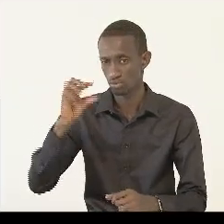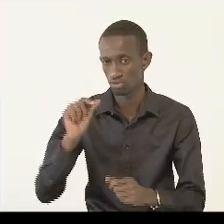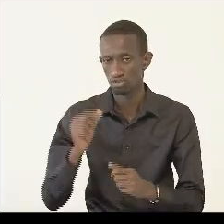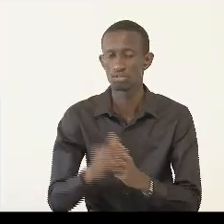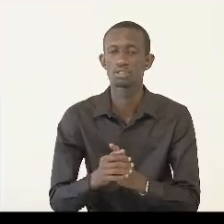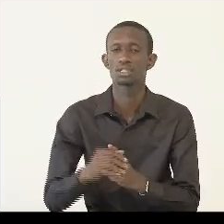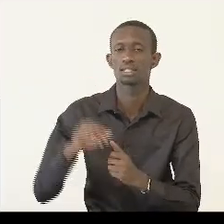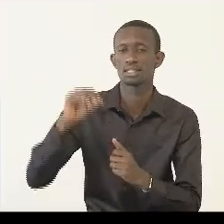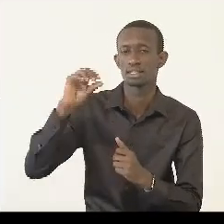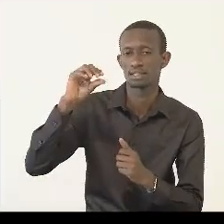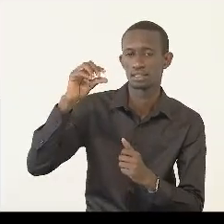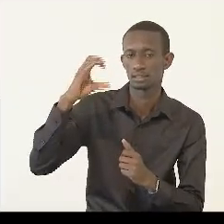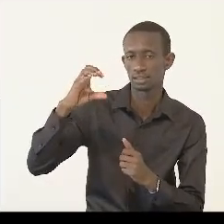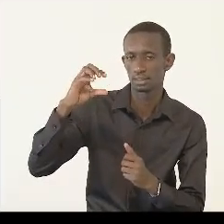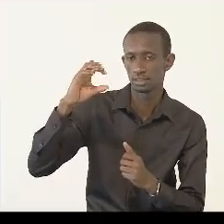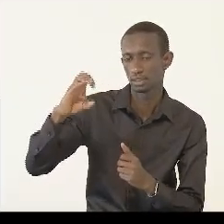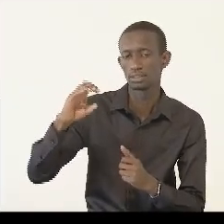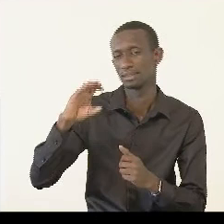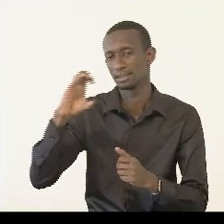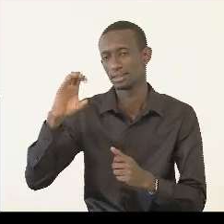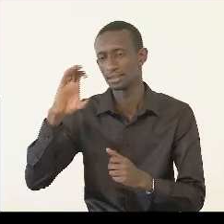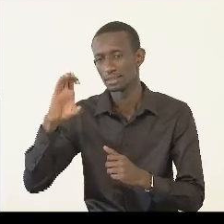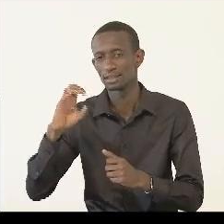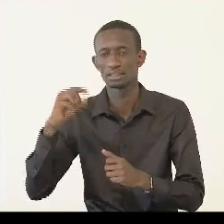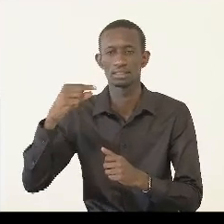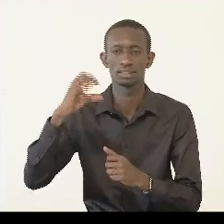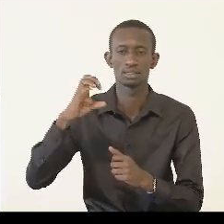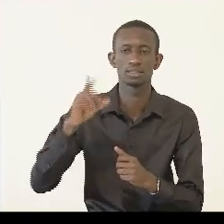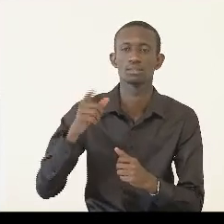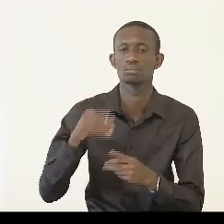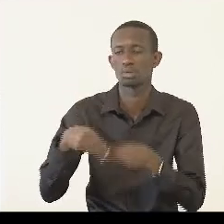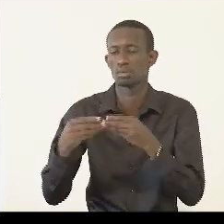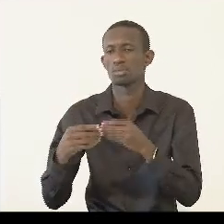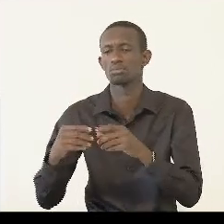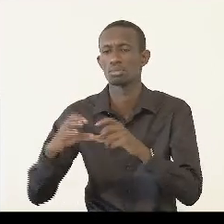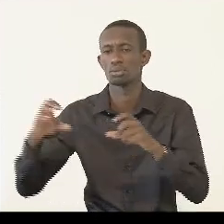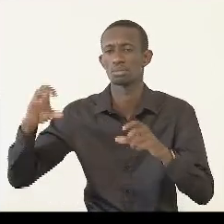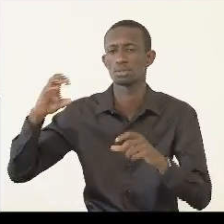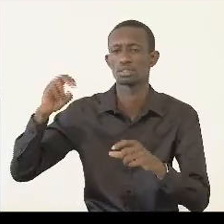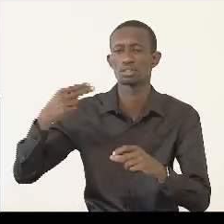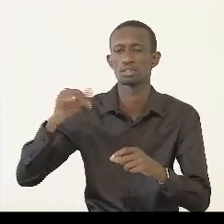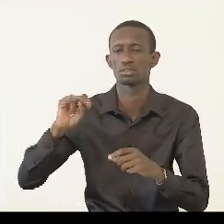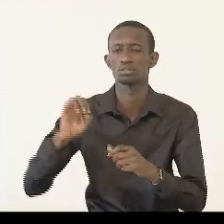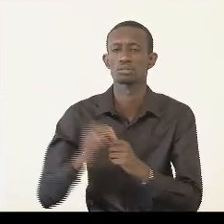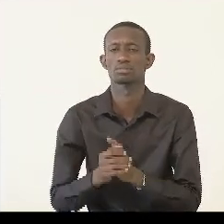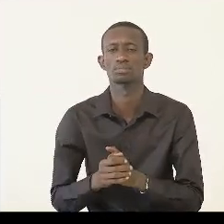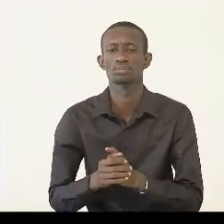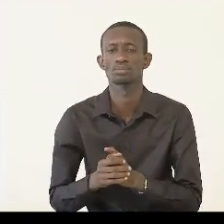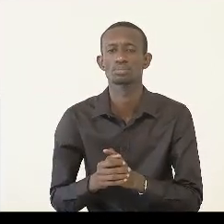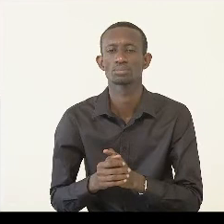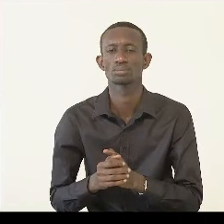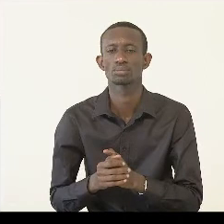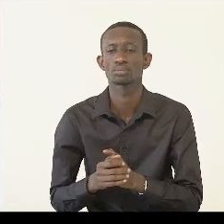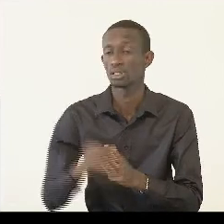G, GC, all the way through. I'm even stopping here so that you continue the chain. A segment of DNA that is ready